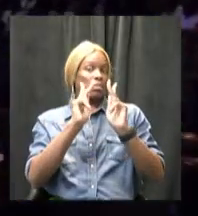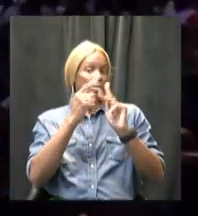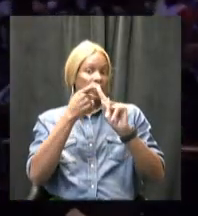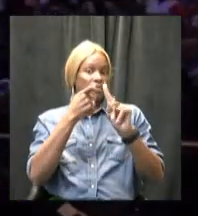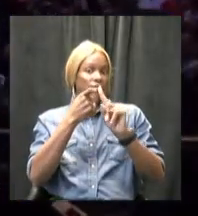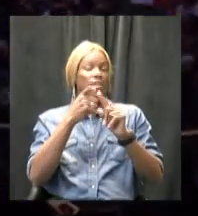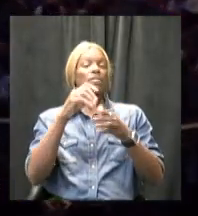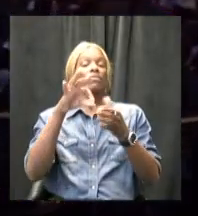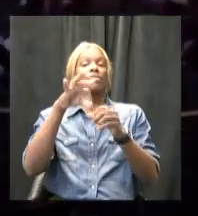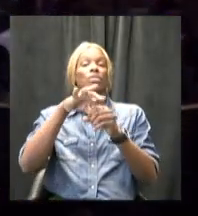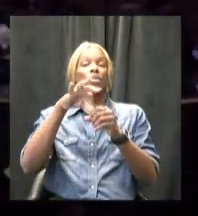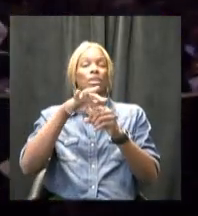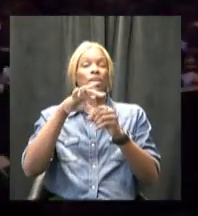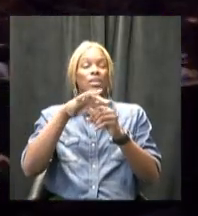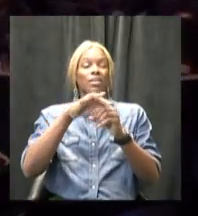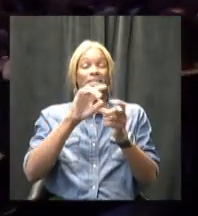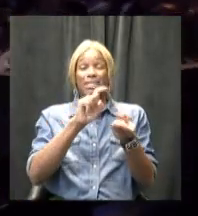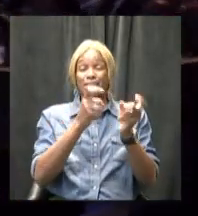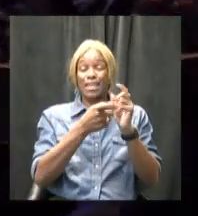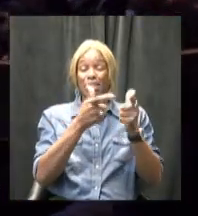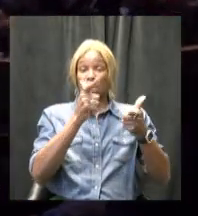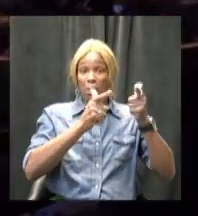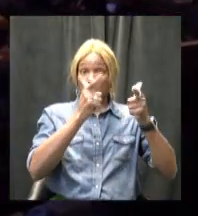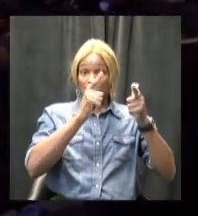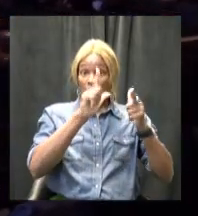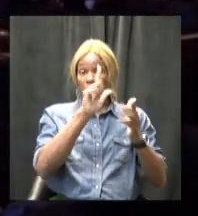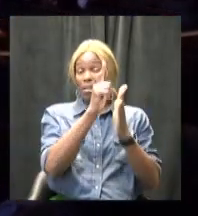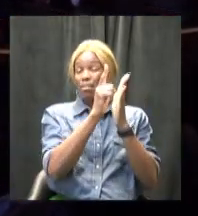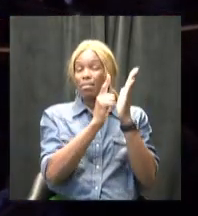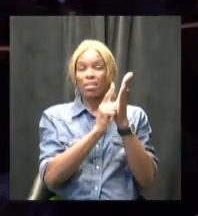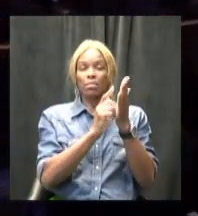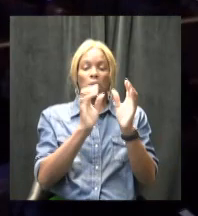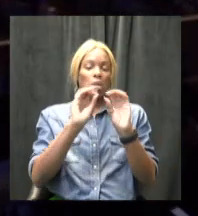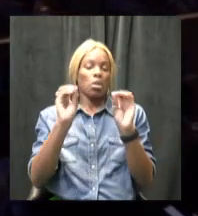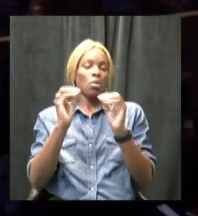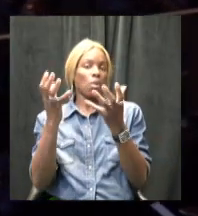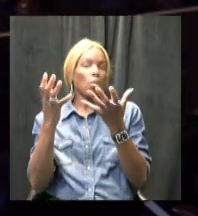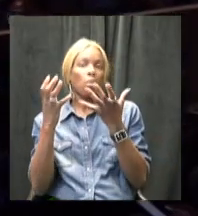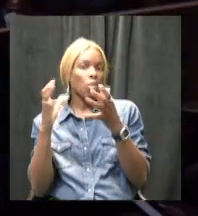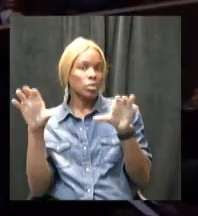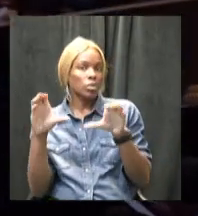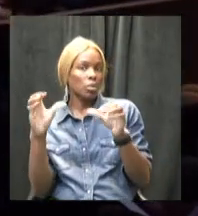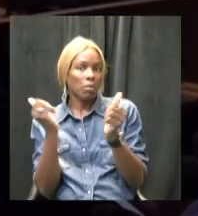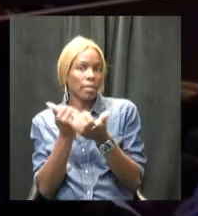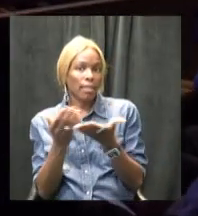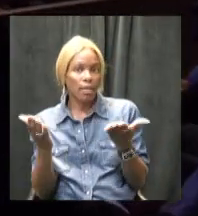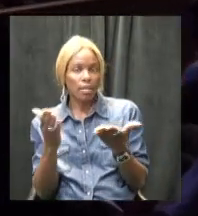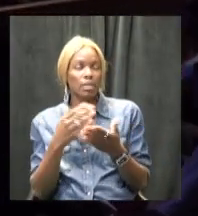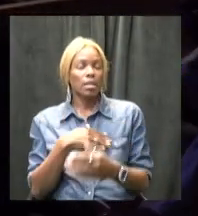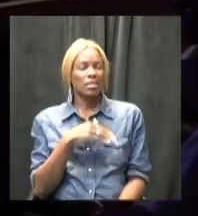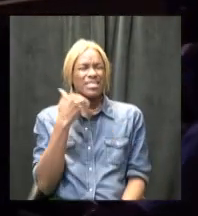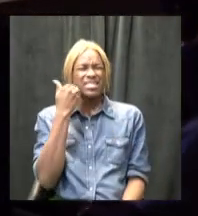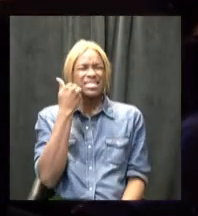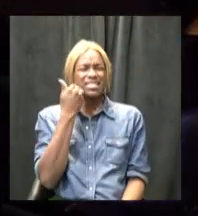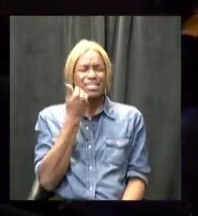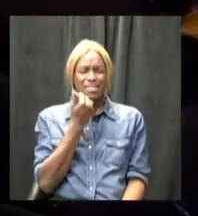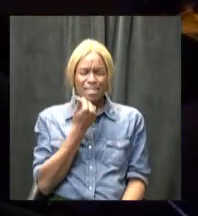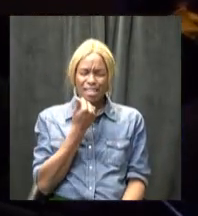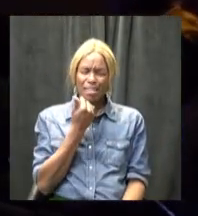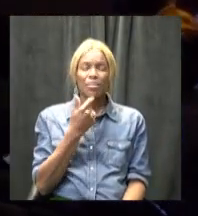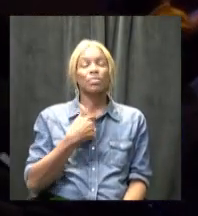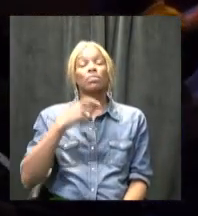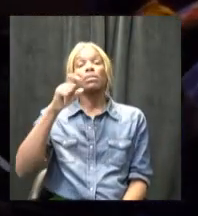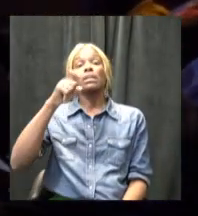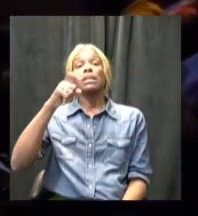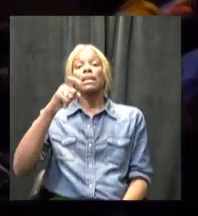yet politicians talk about it, but no one seems to want to do anything about it. It's a shame when you got to have a higher age